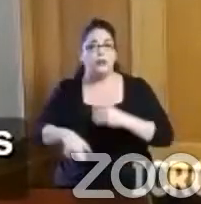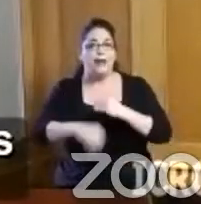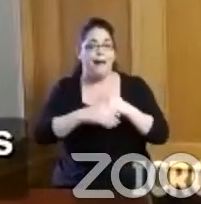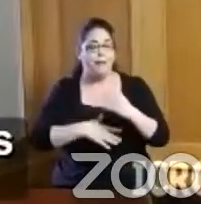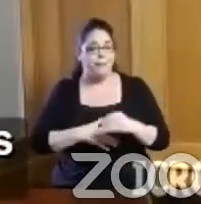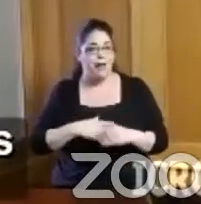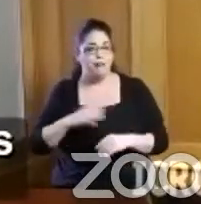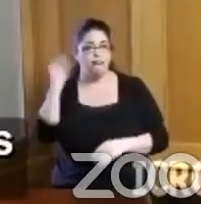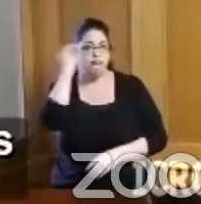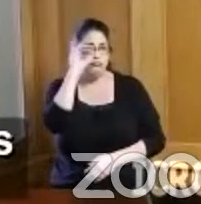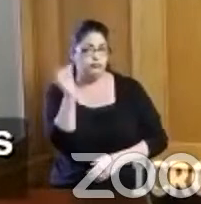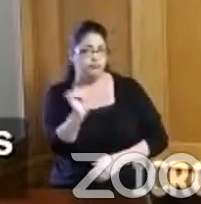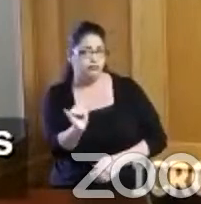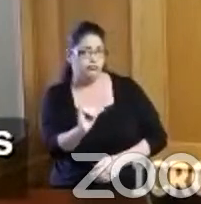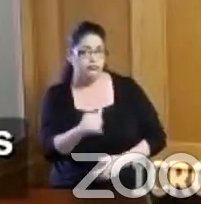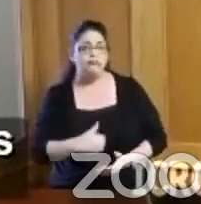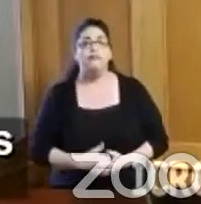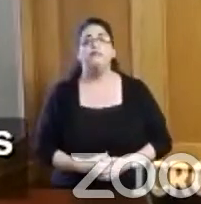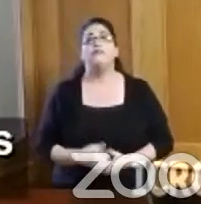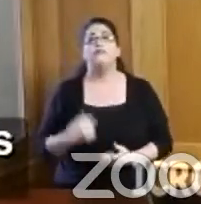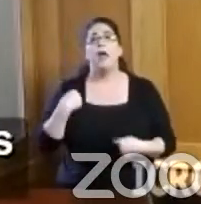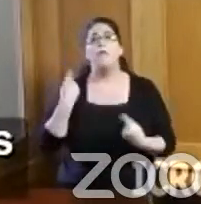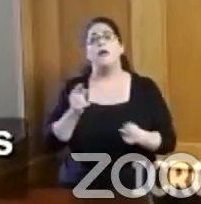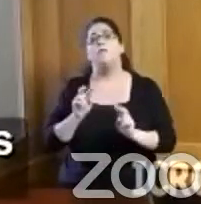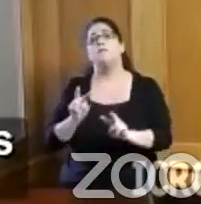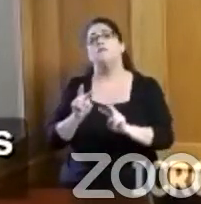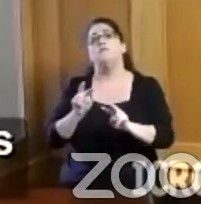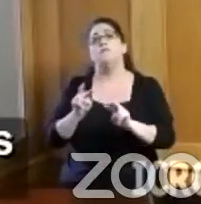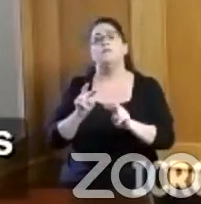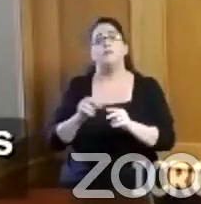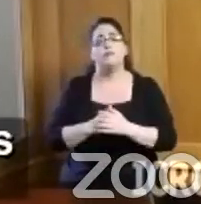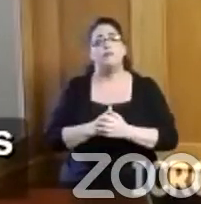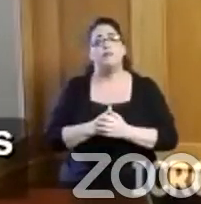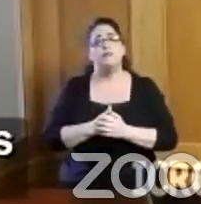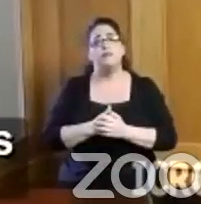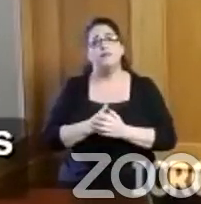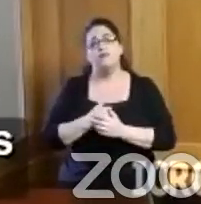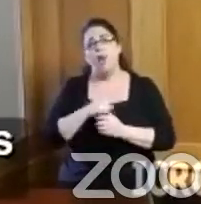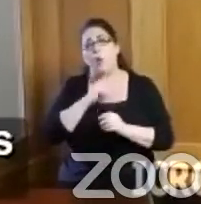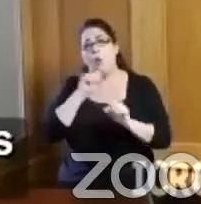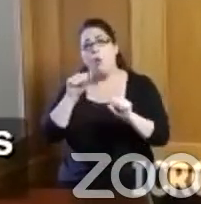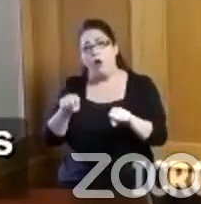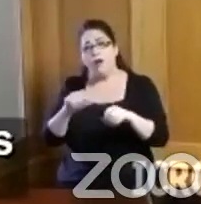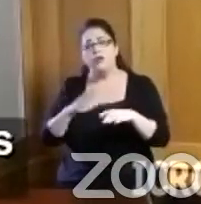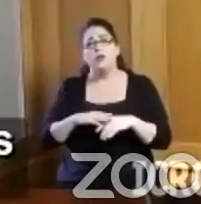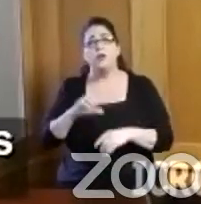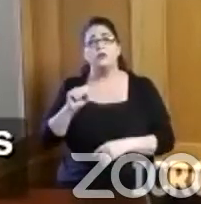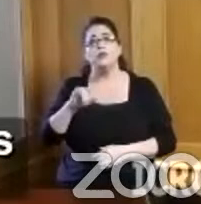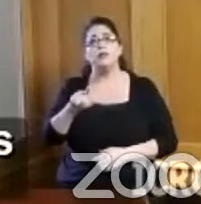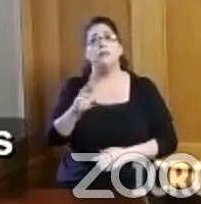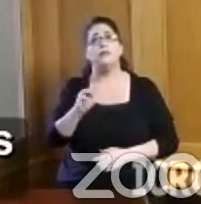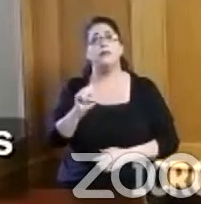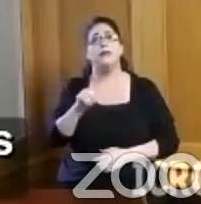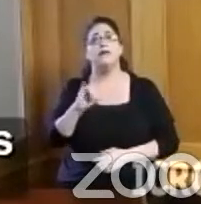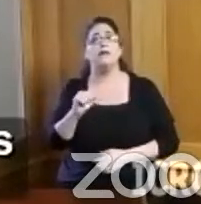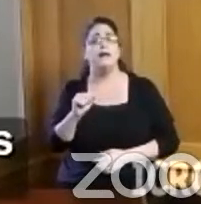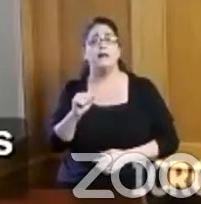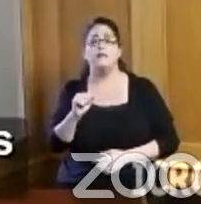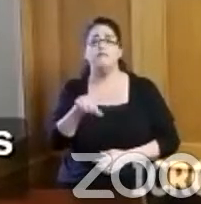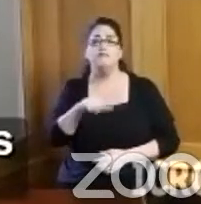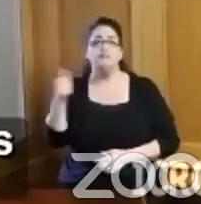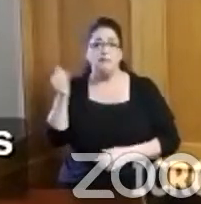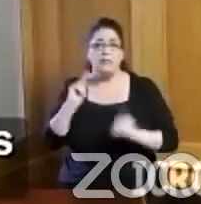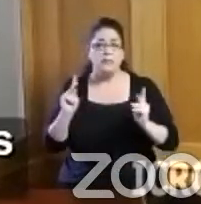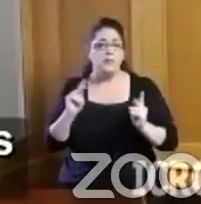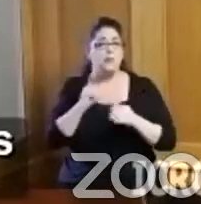well. I've been following them pretty carefully, at least on social media for the last year. Nobody else has had much